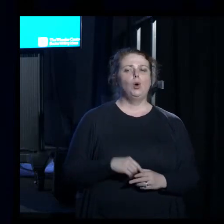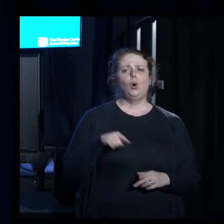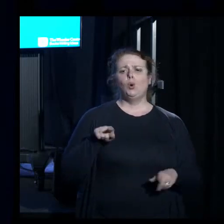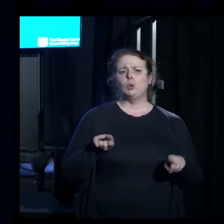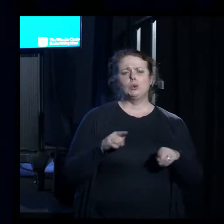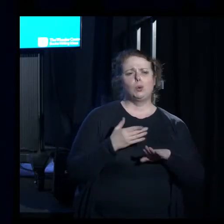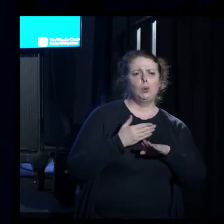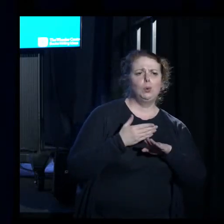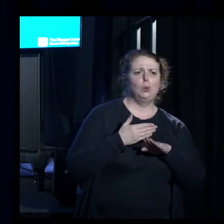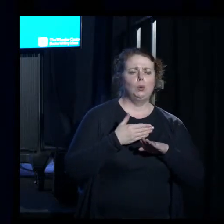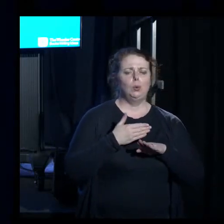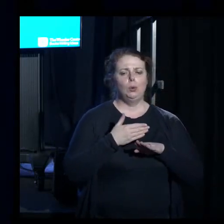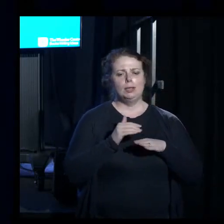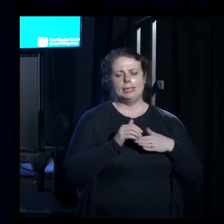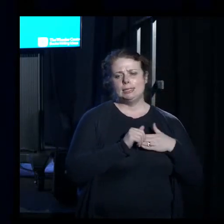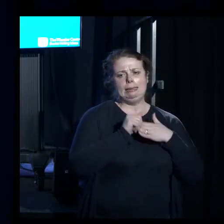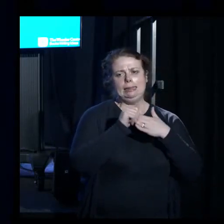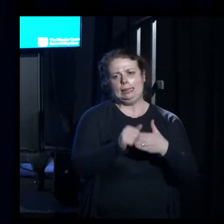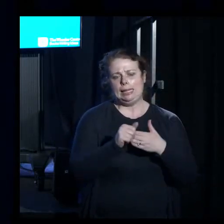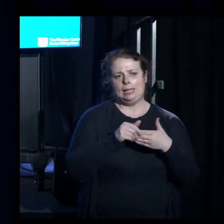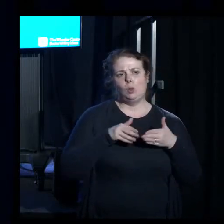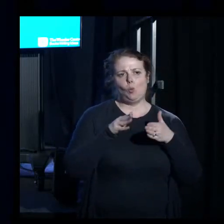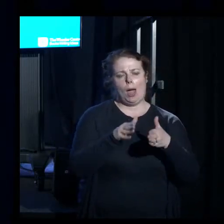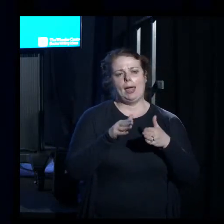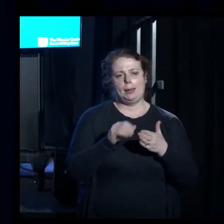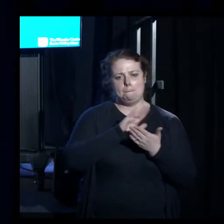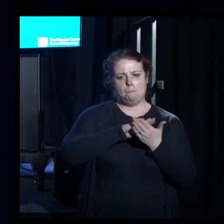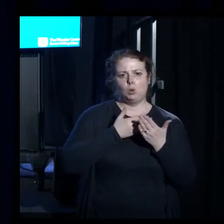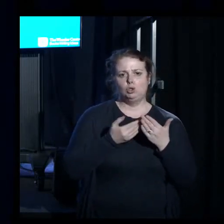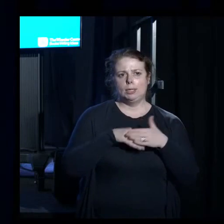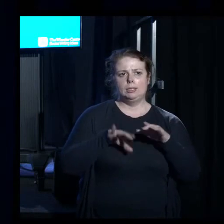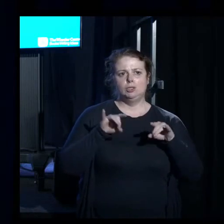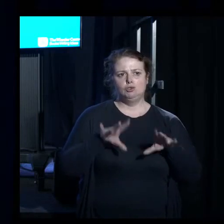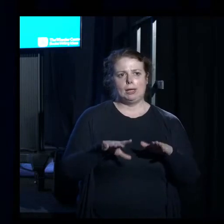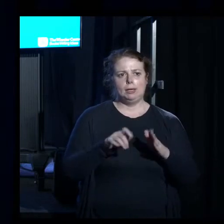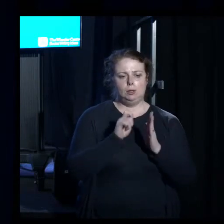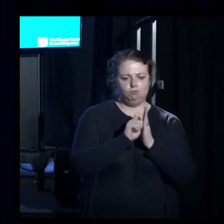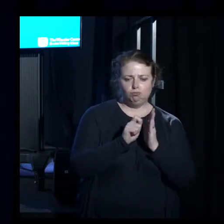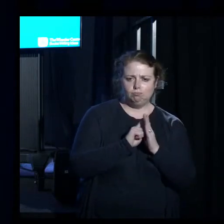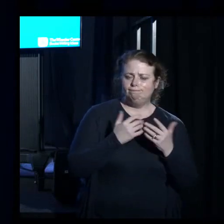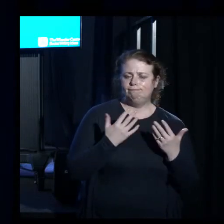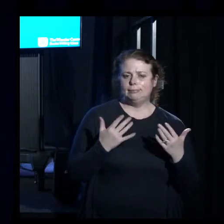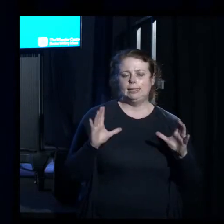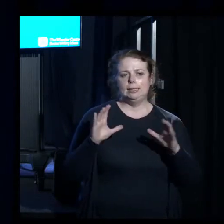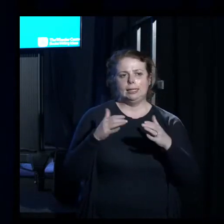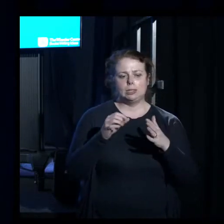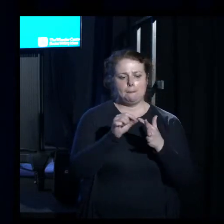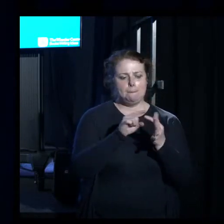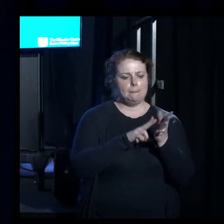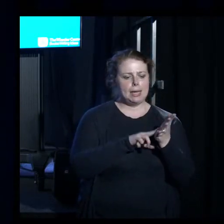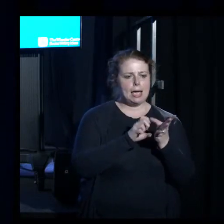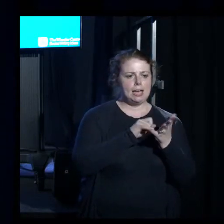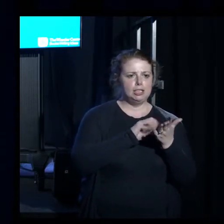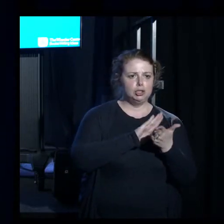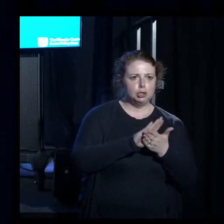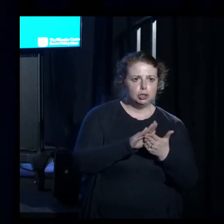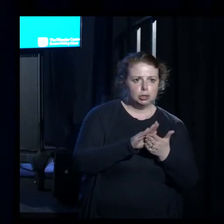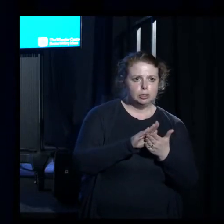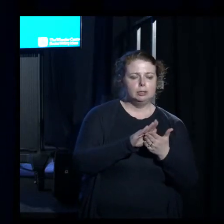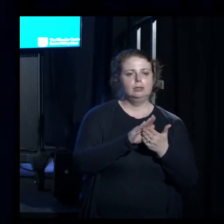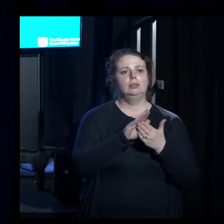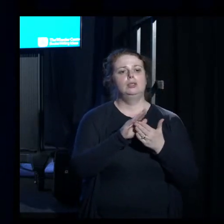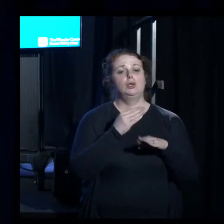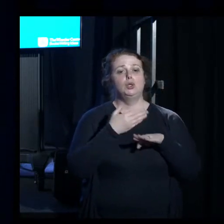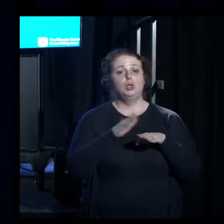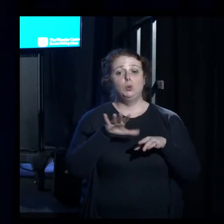of performance poetry in Australia, as well as the author of many collections, including Panache, Fitzroy Poems, Big Numbers, New and Selected